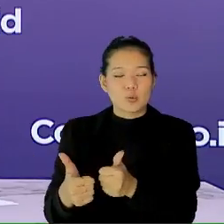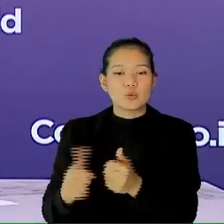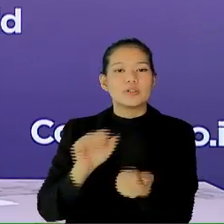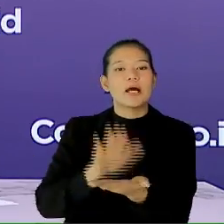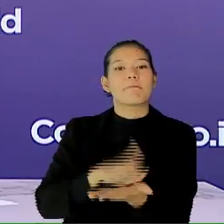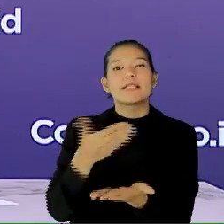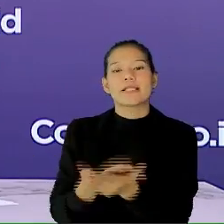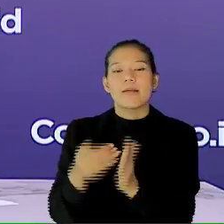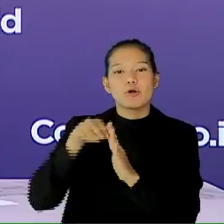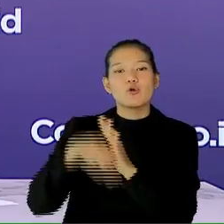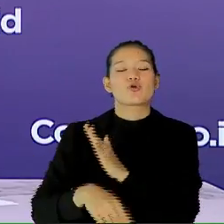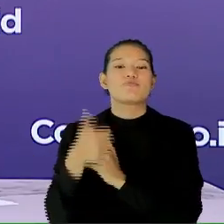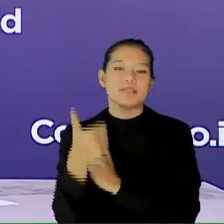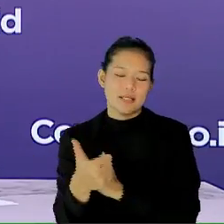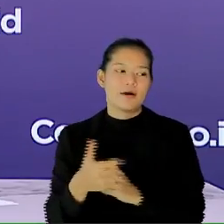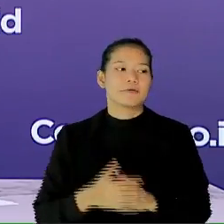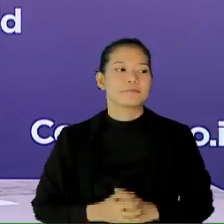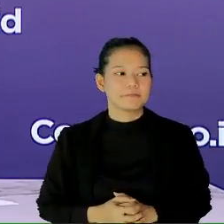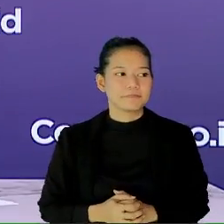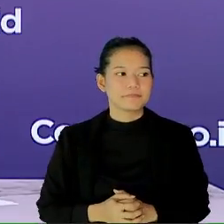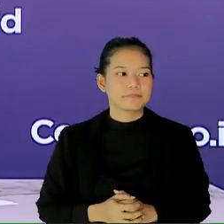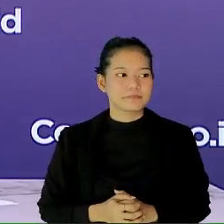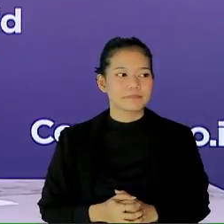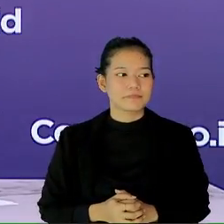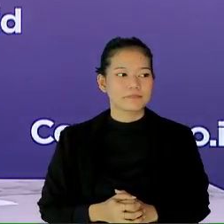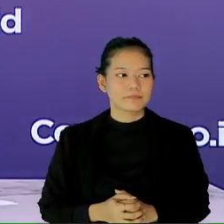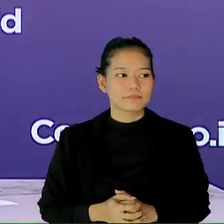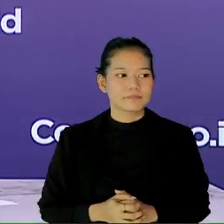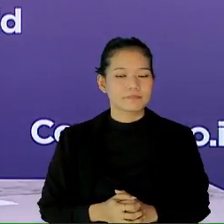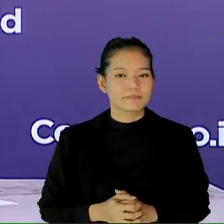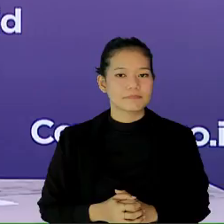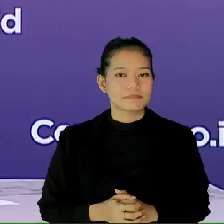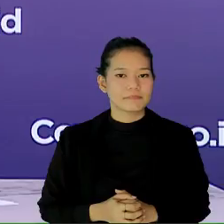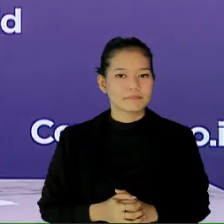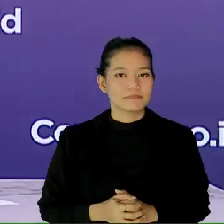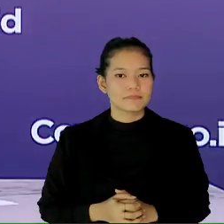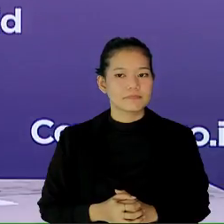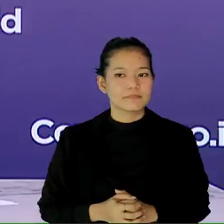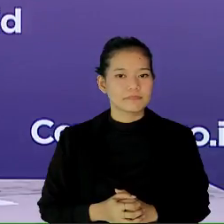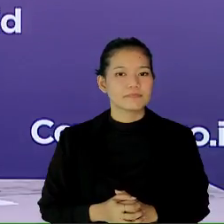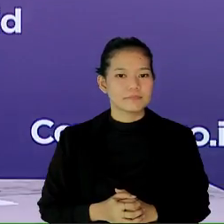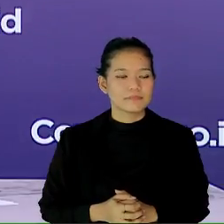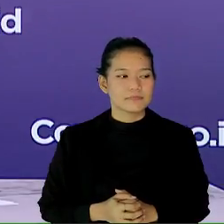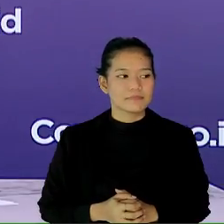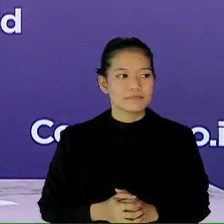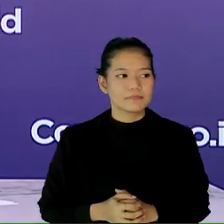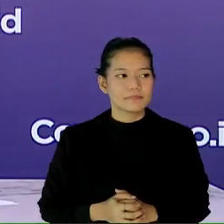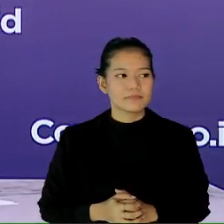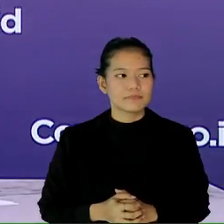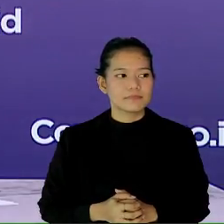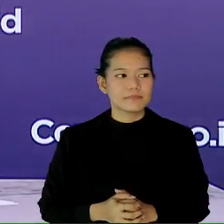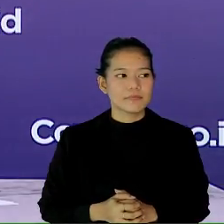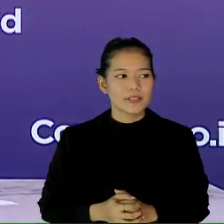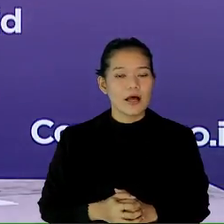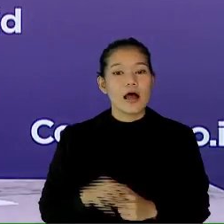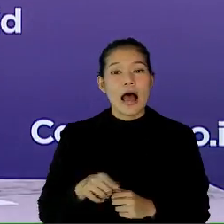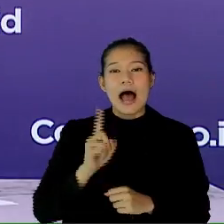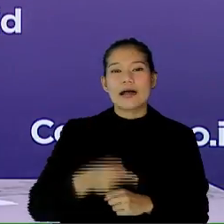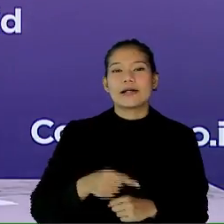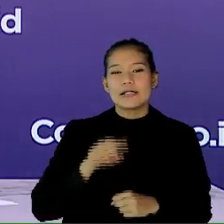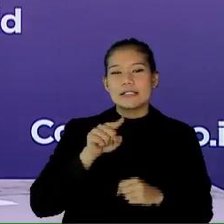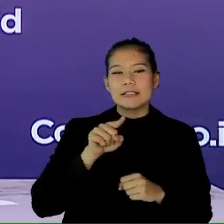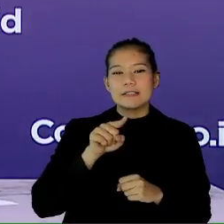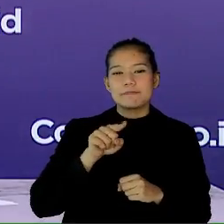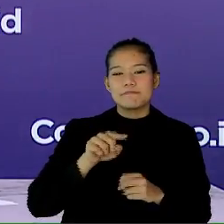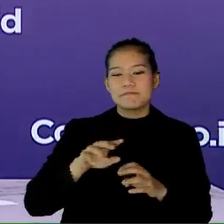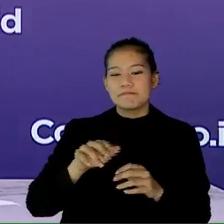the hospital having decreased, COVID-19 patients who are currently self-isolating at home can be transferred to a